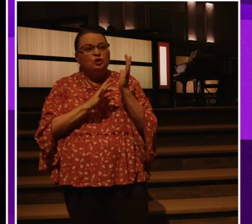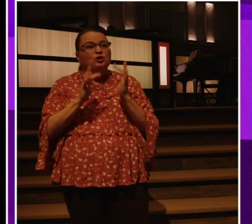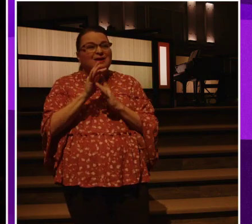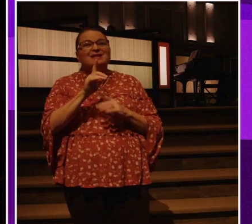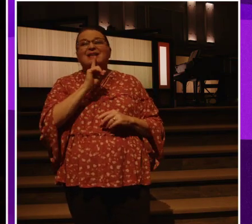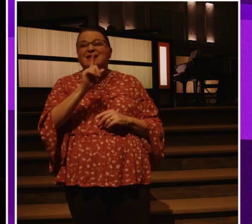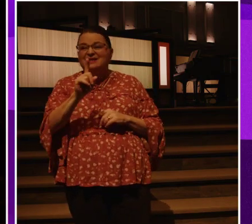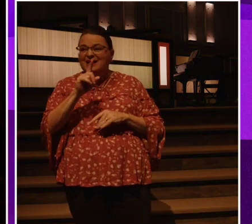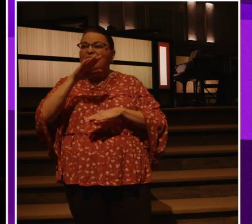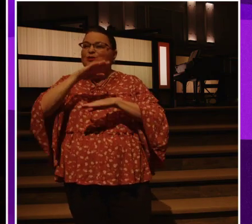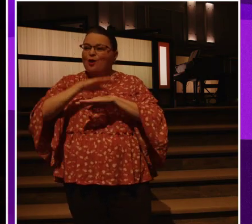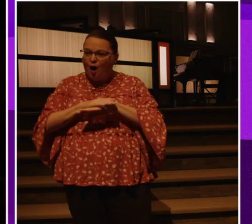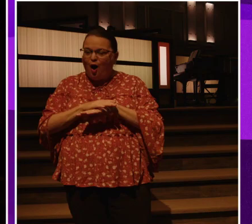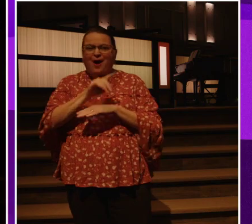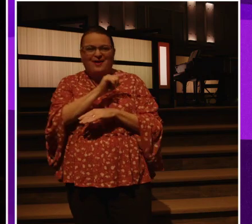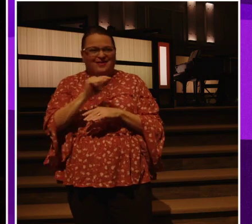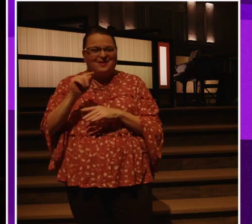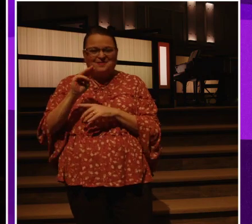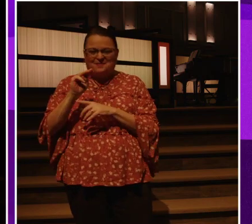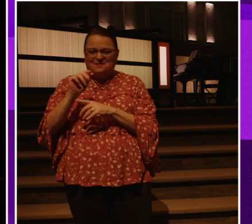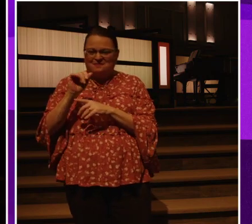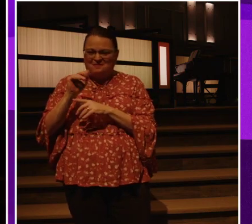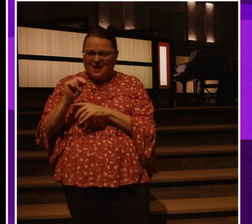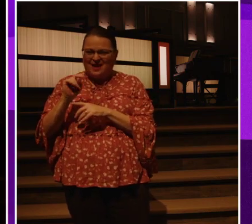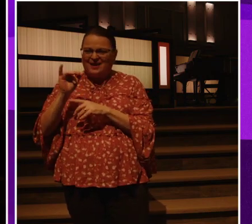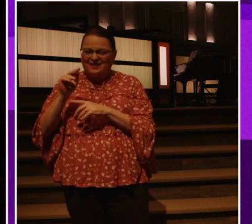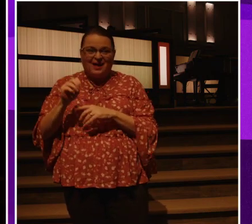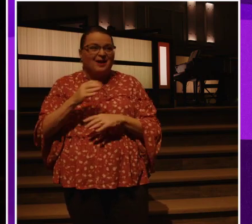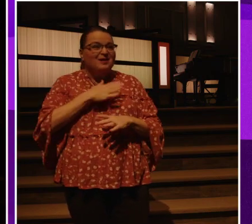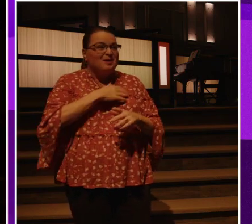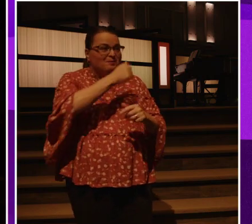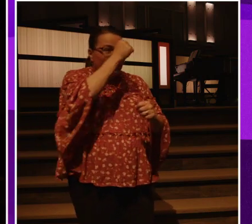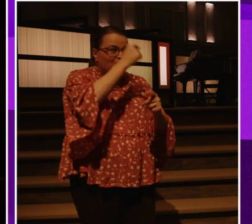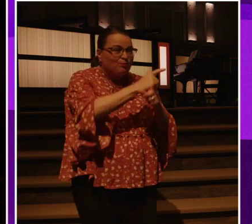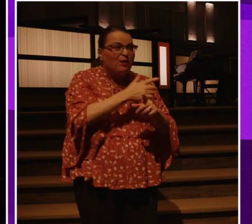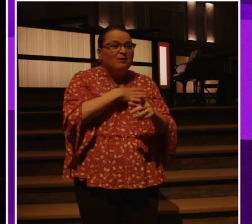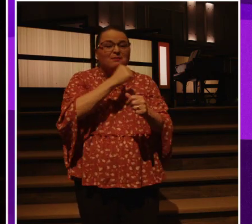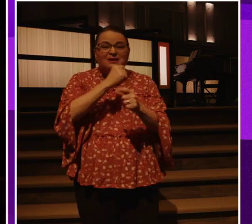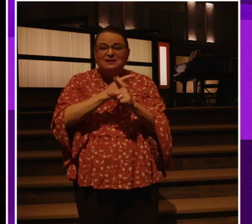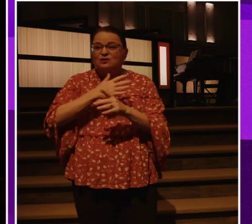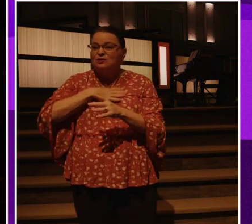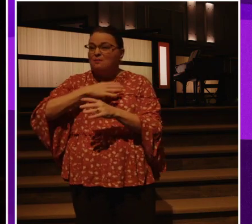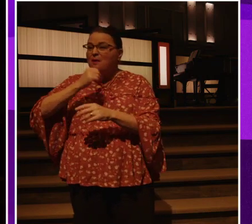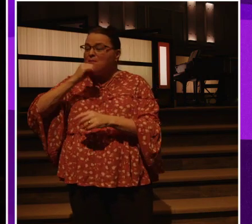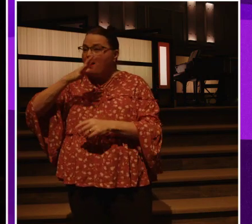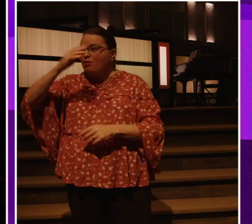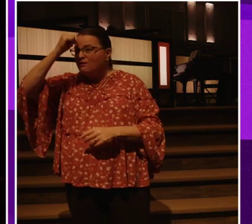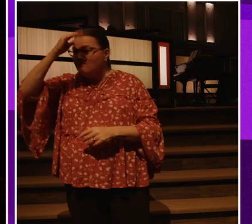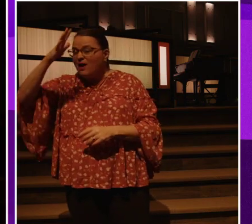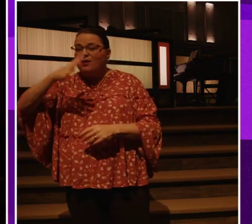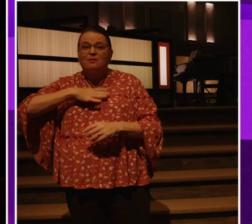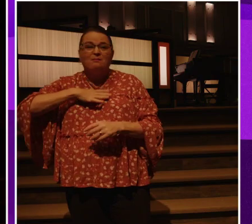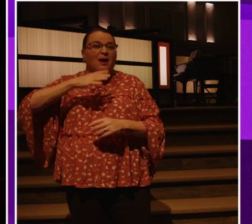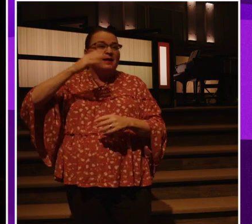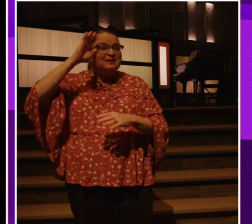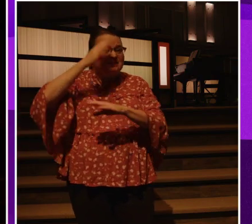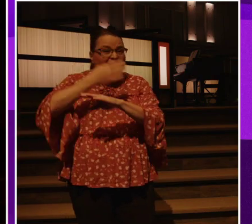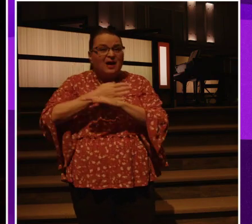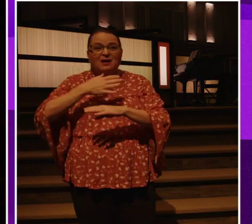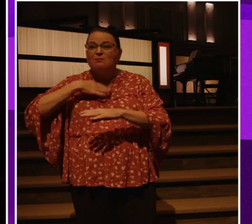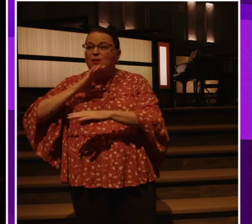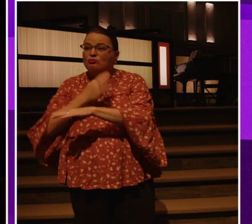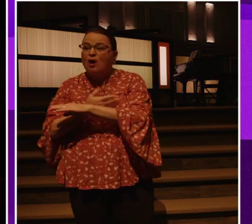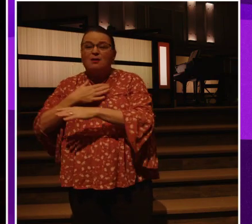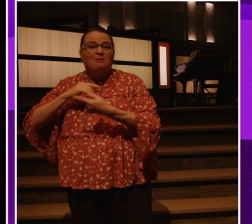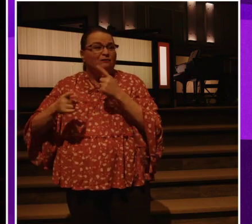on the main line. My brother, my sister, my mother, my father, my son, my daughter, my friend, they're lost, and